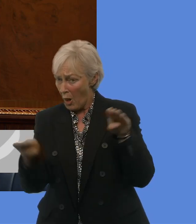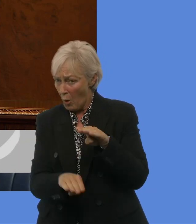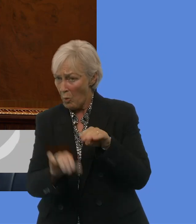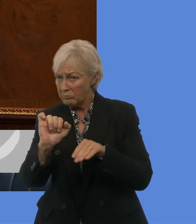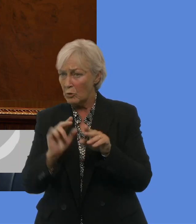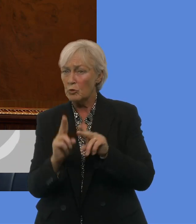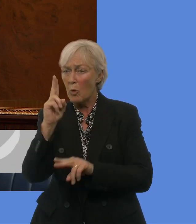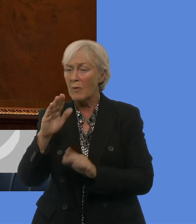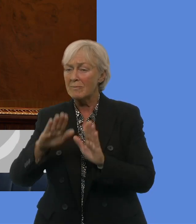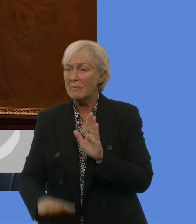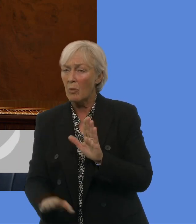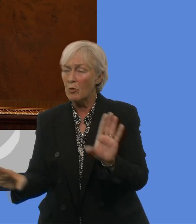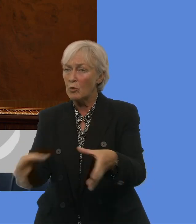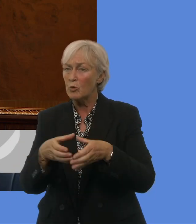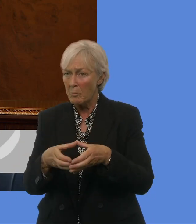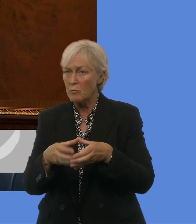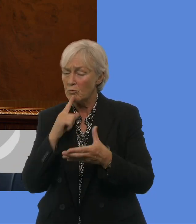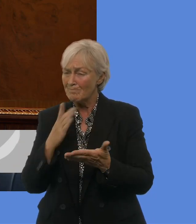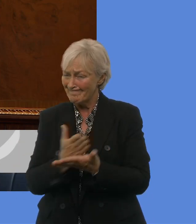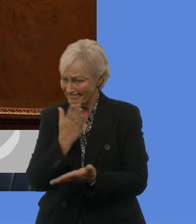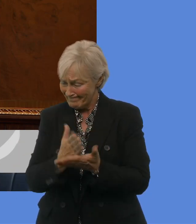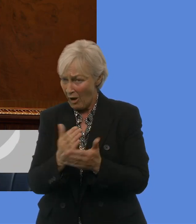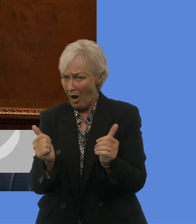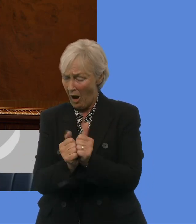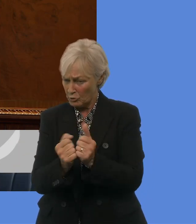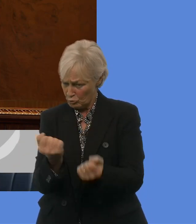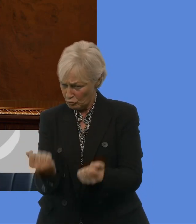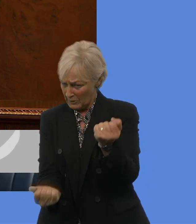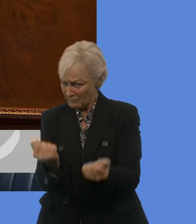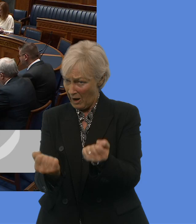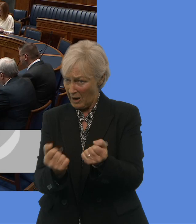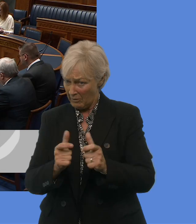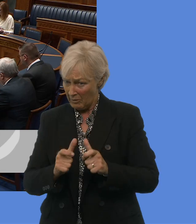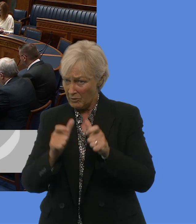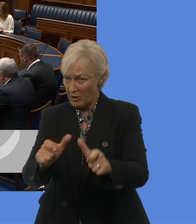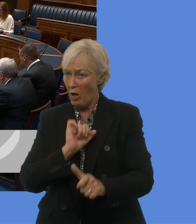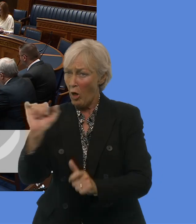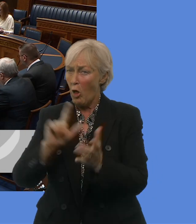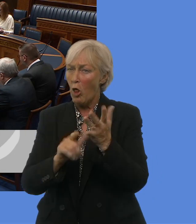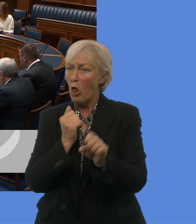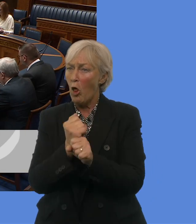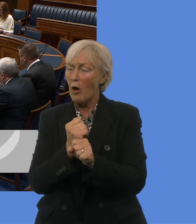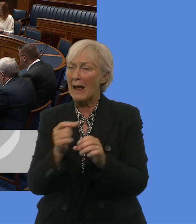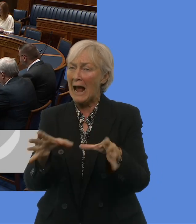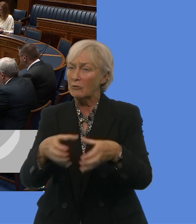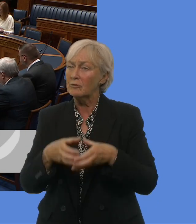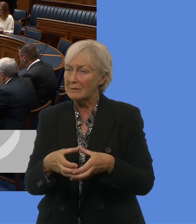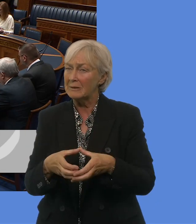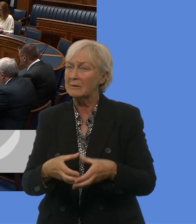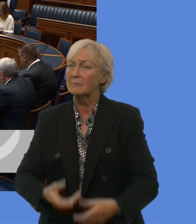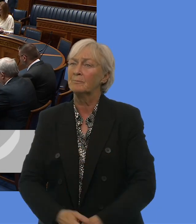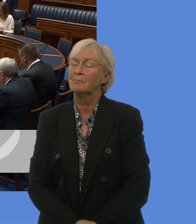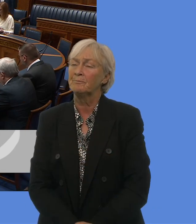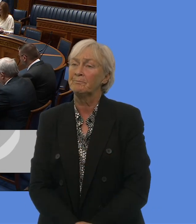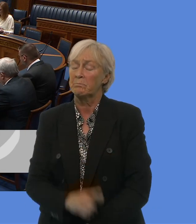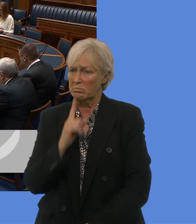cross-border bodies, it's hard to justify the existence of the Lochs Agency? I strongly